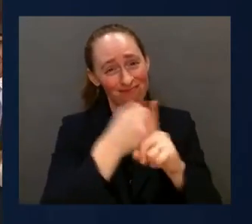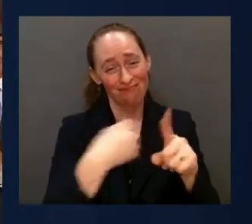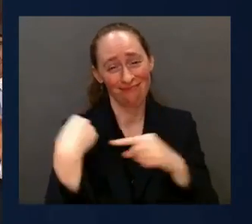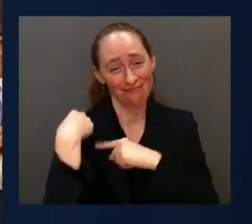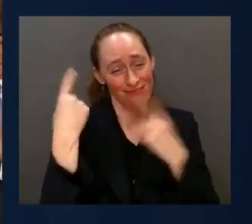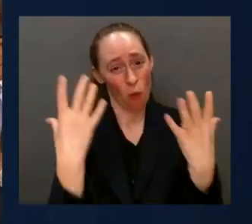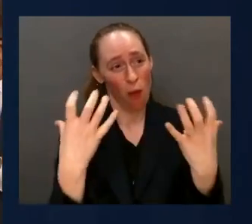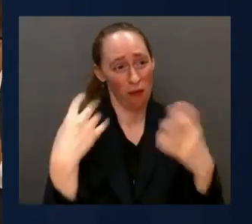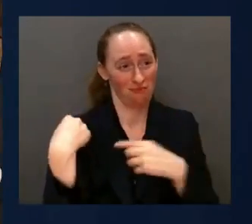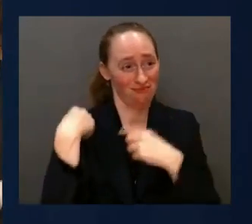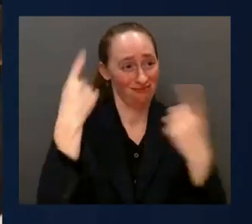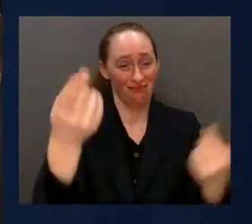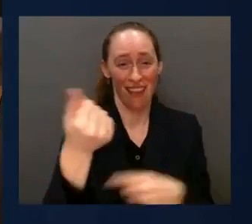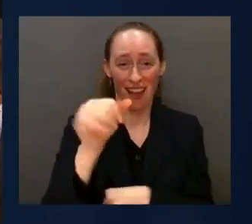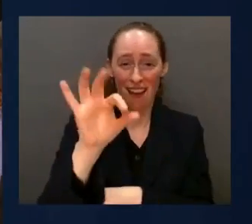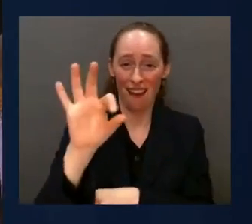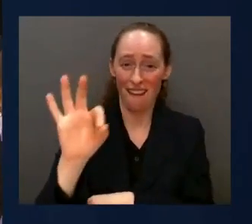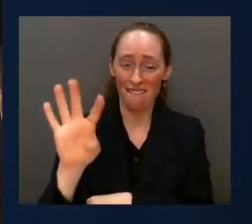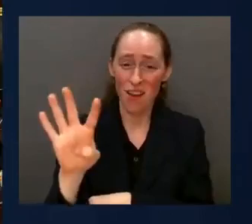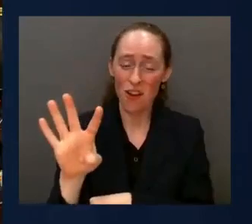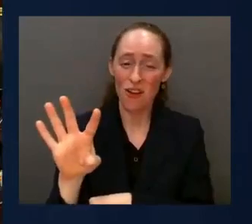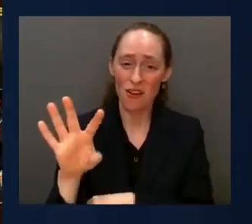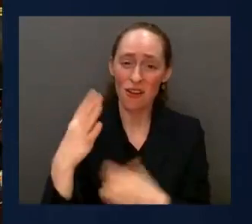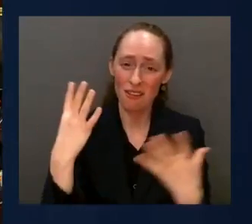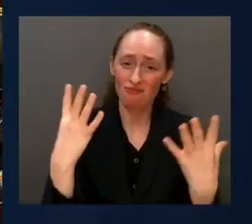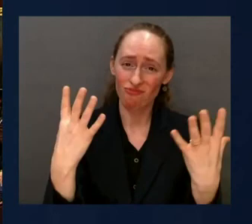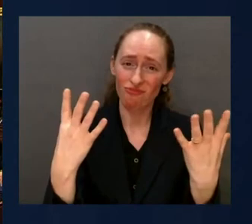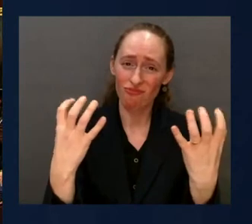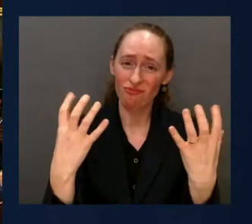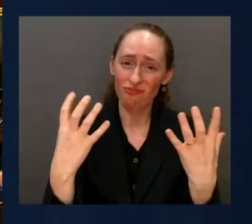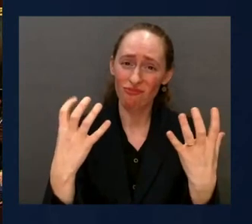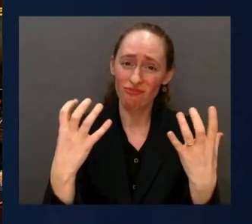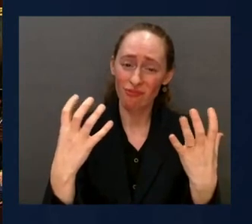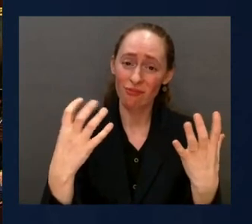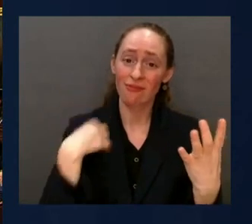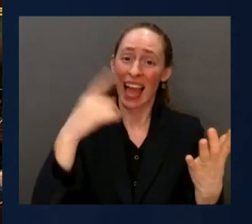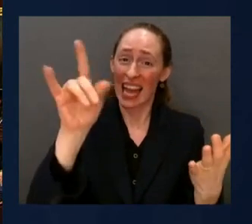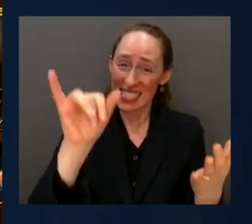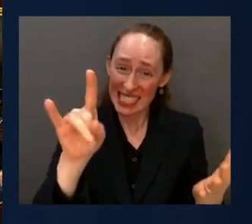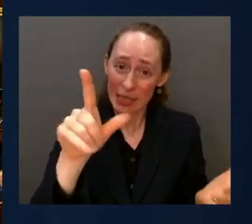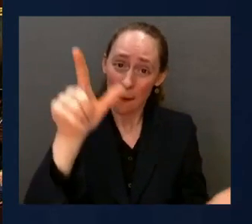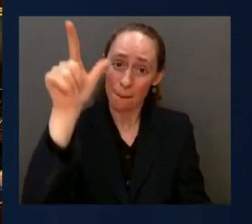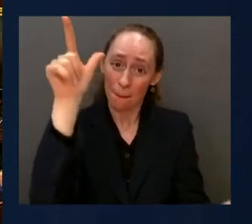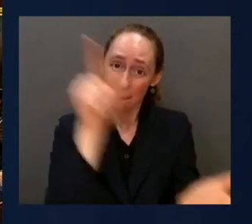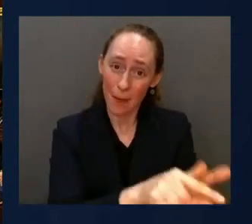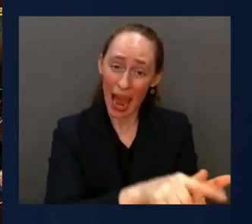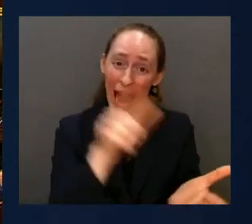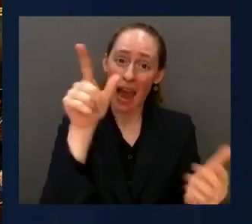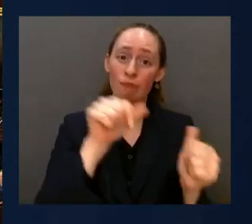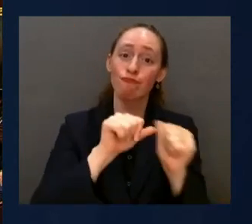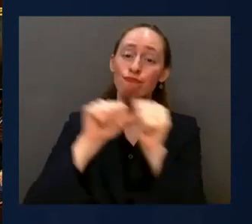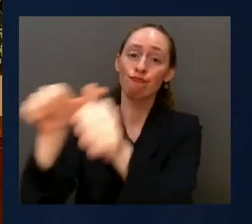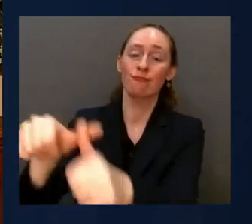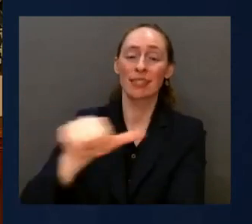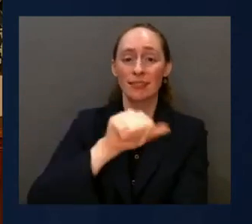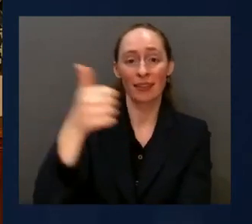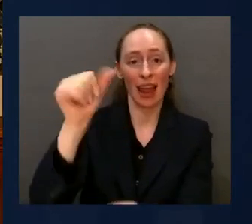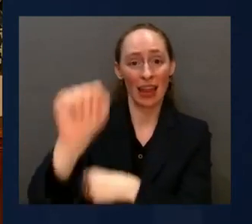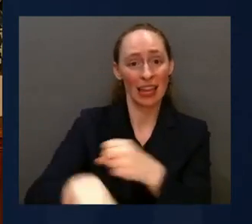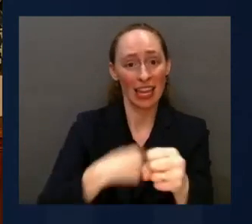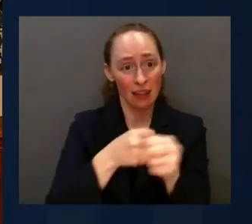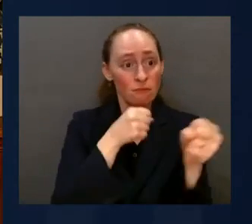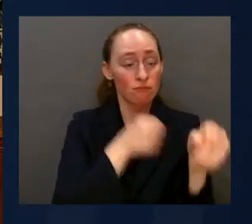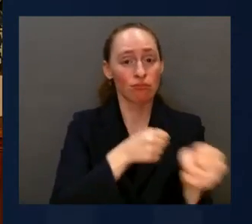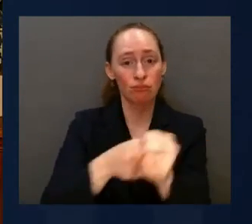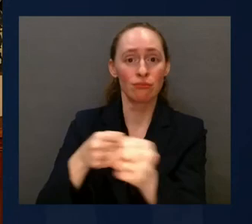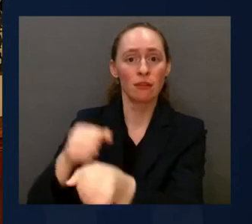In 10 years, that ban was law and mass shootings went down. After we let it expire in the Republican administration, mass